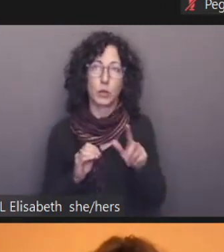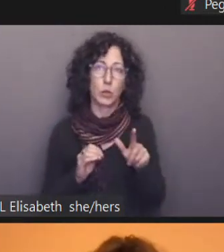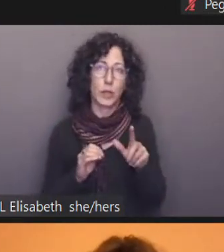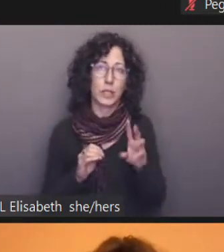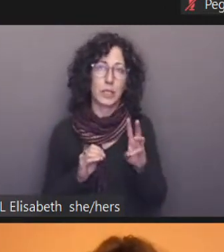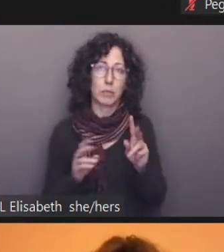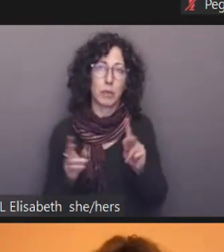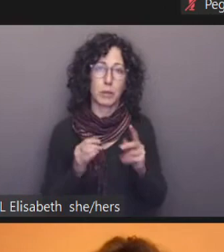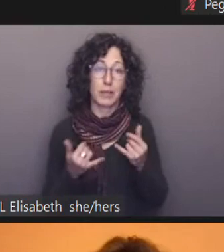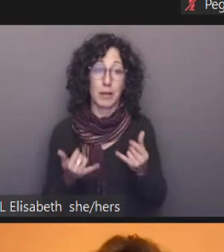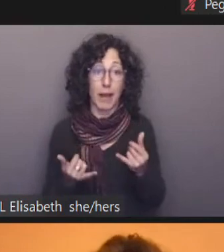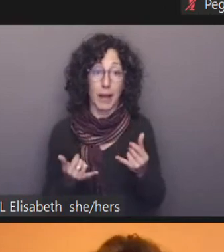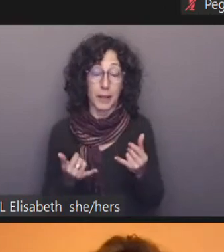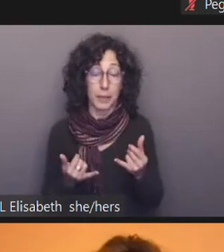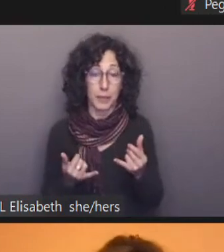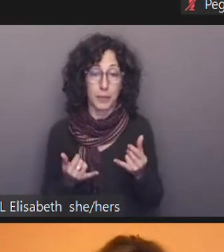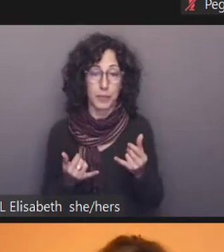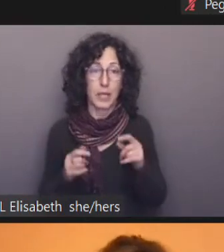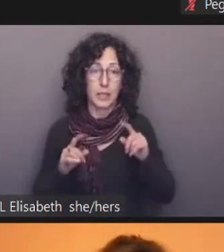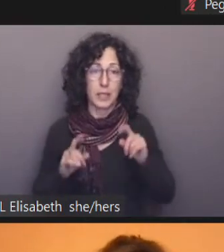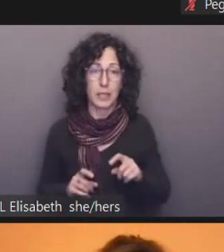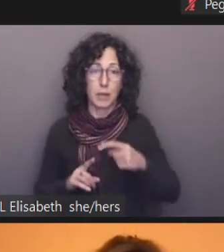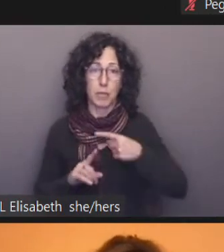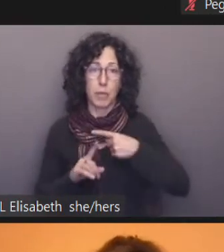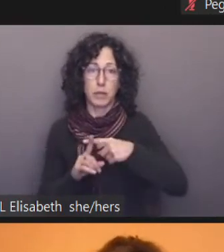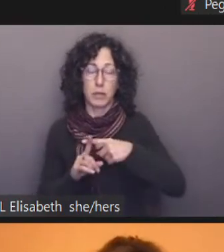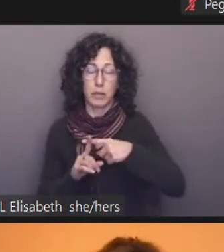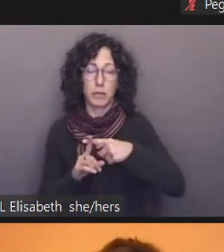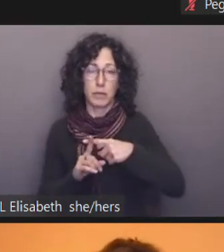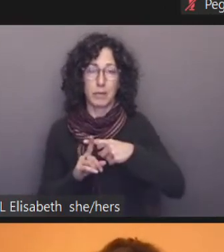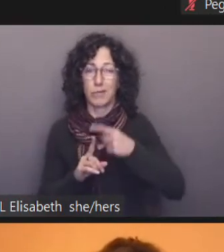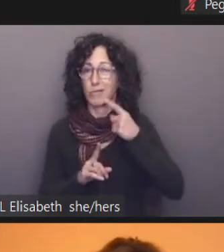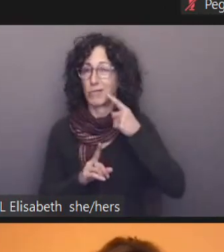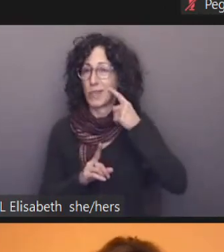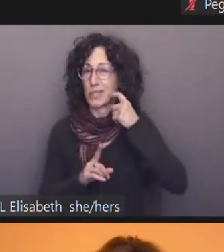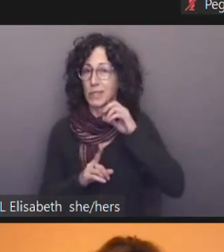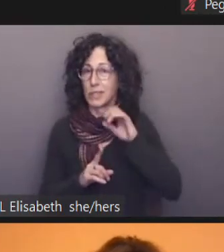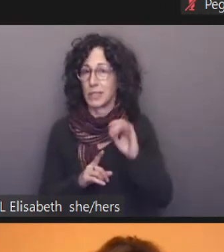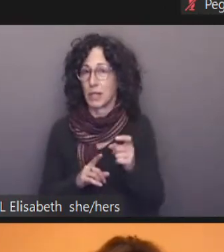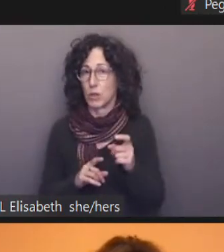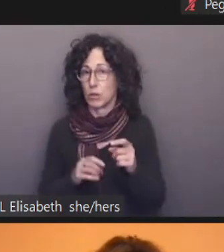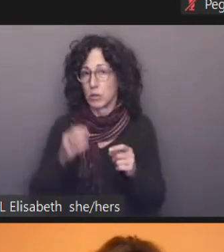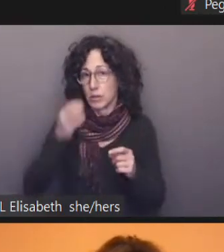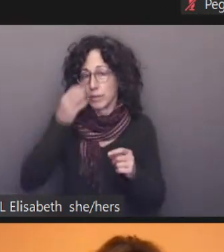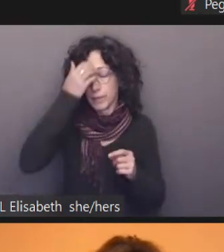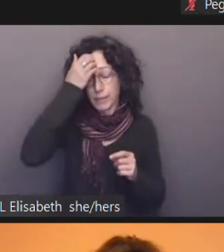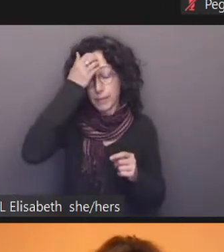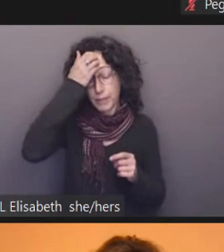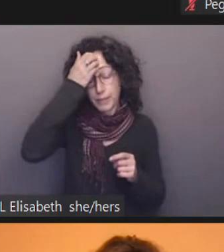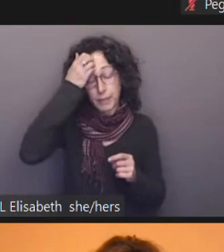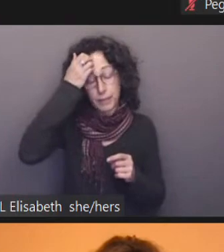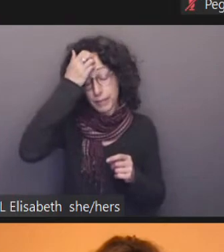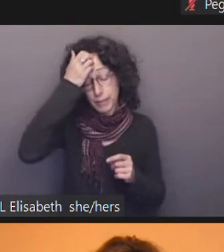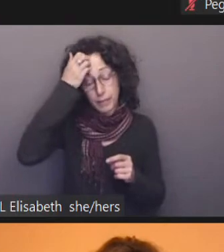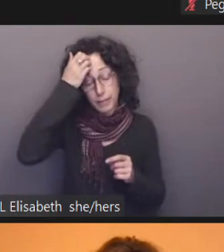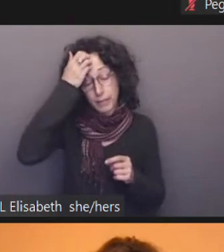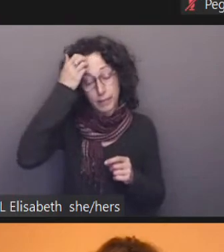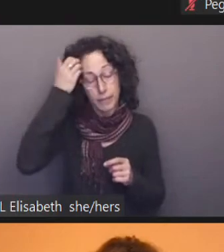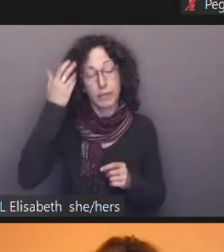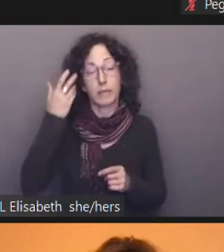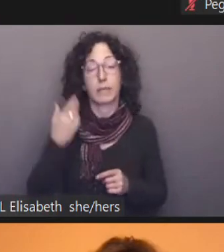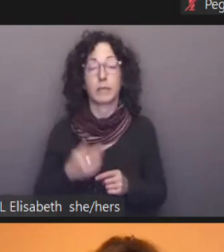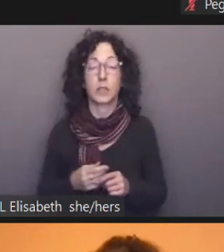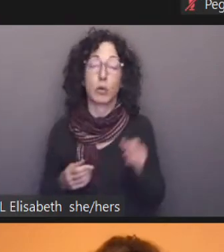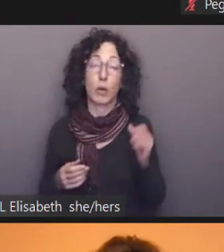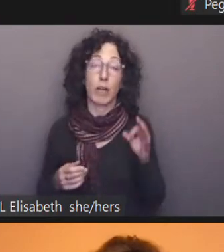today tested positive for COVID, were just diagnosed with COVID. And so doing nothing, not